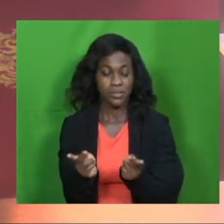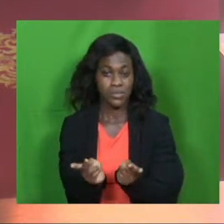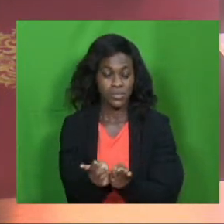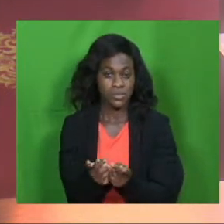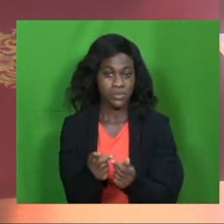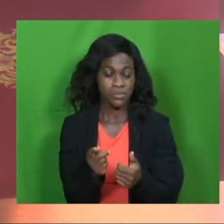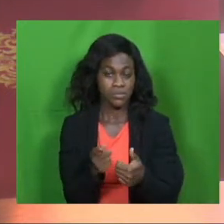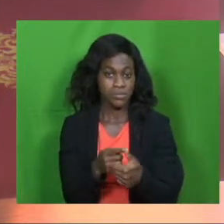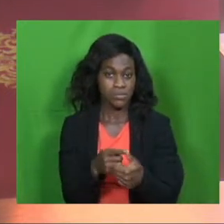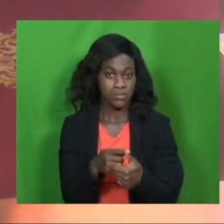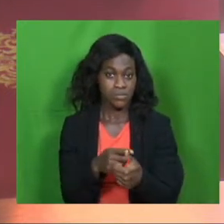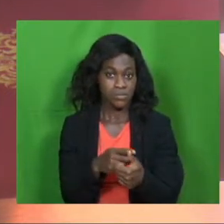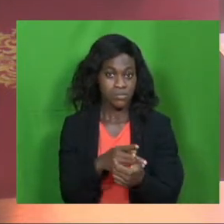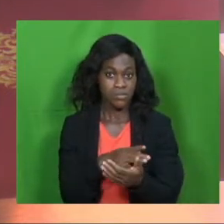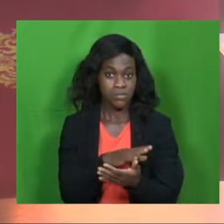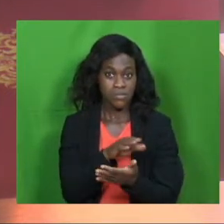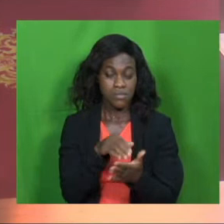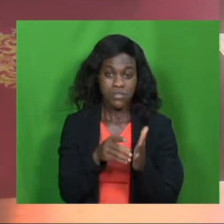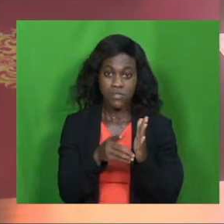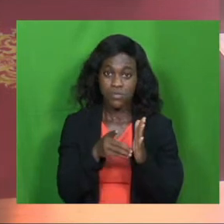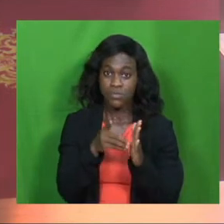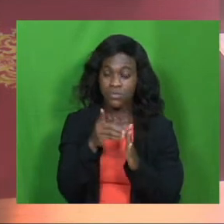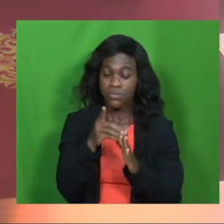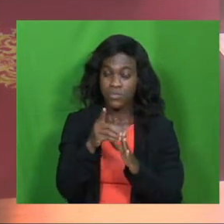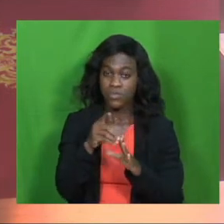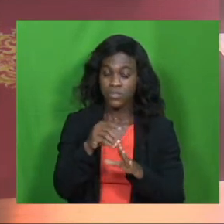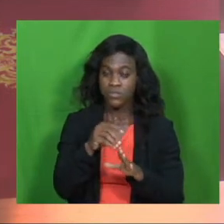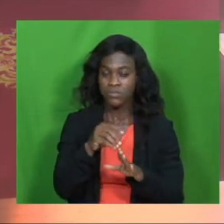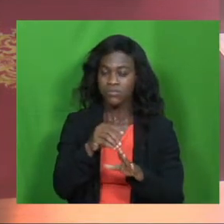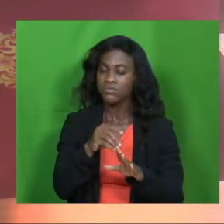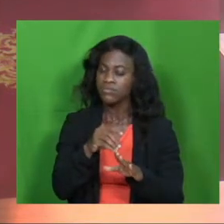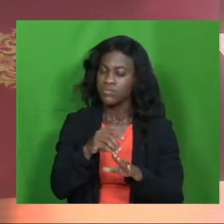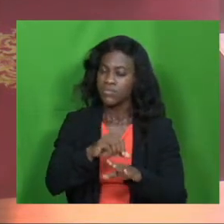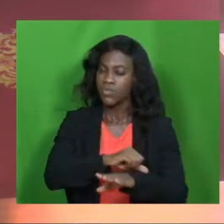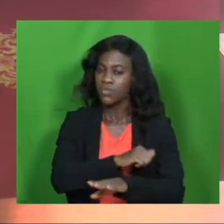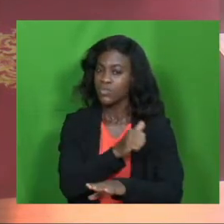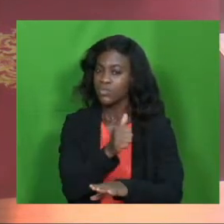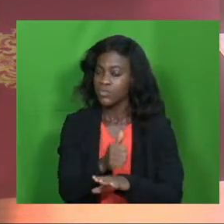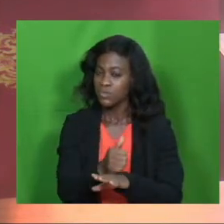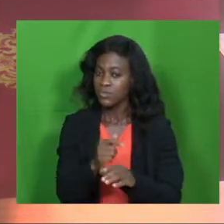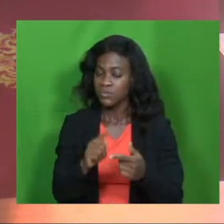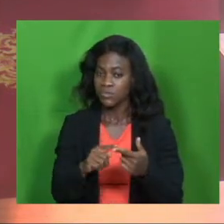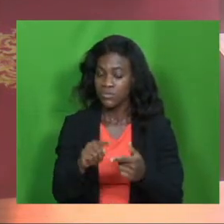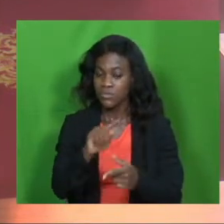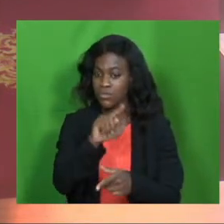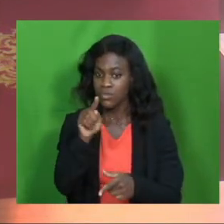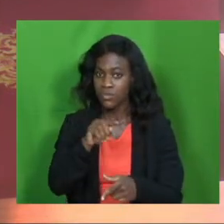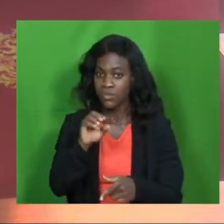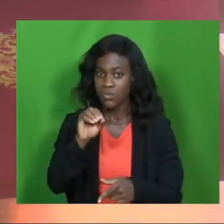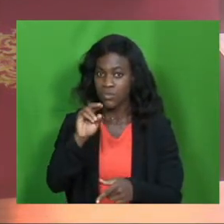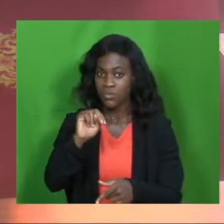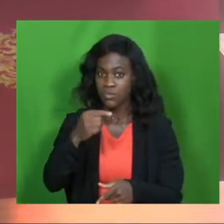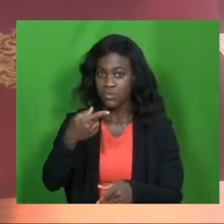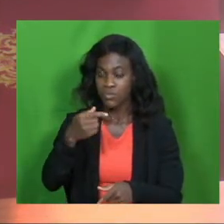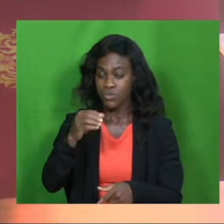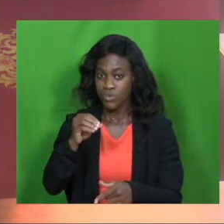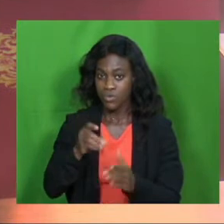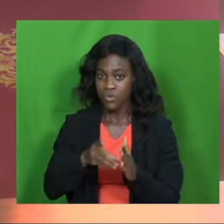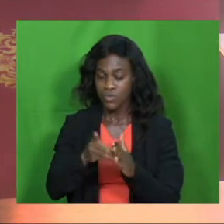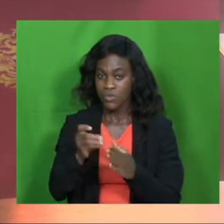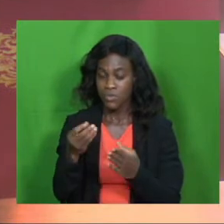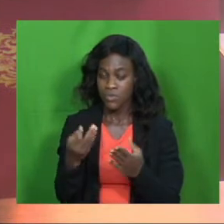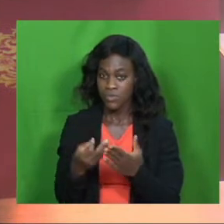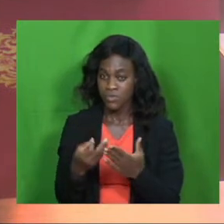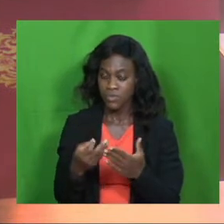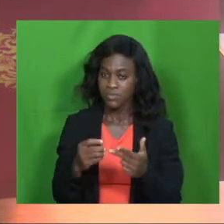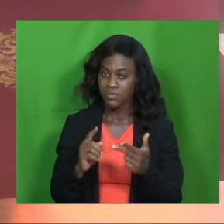Middle Belt Development Authority. B, the Zongo Development Fund. C, the Ghana